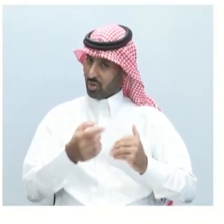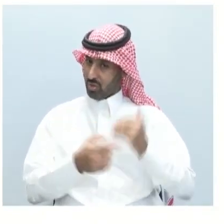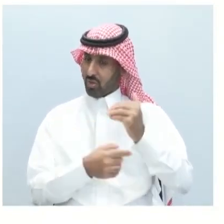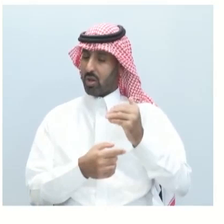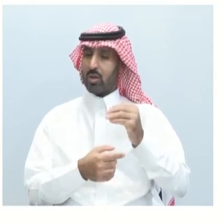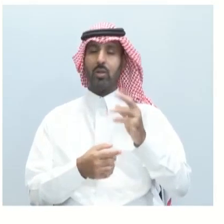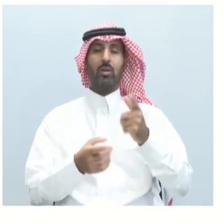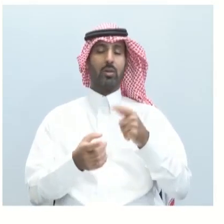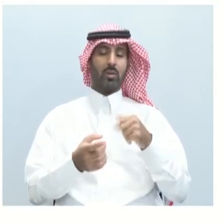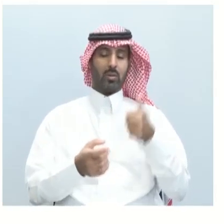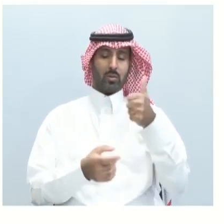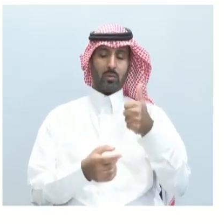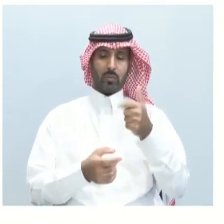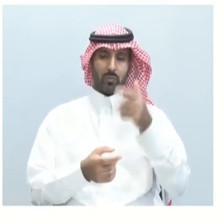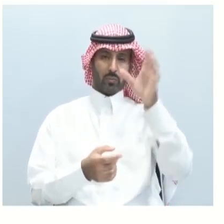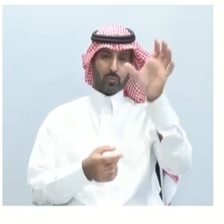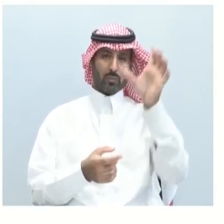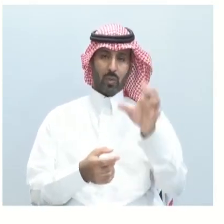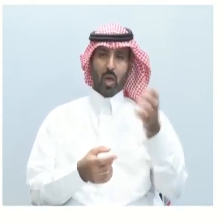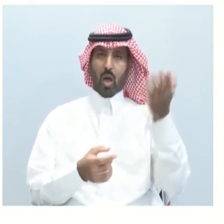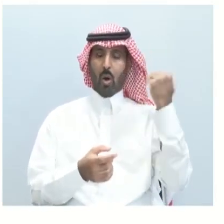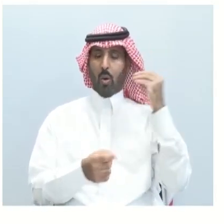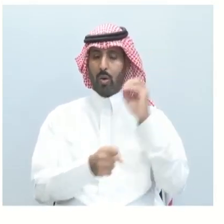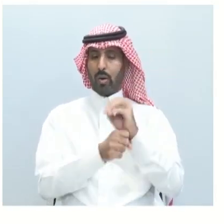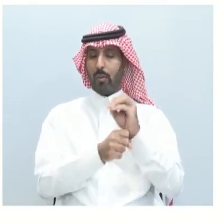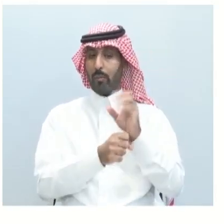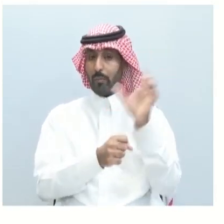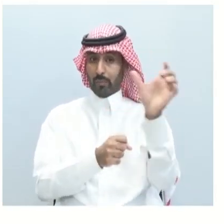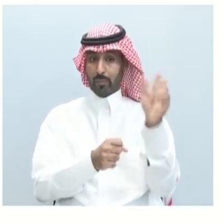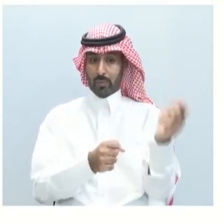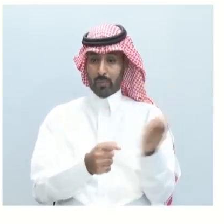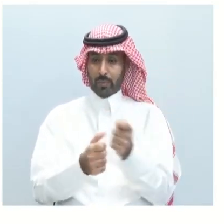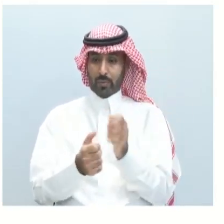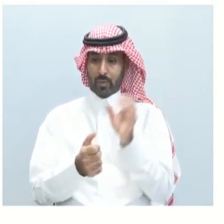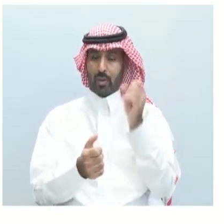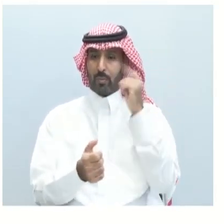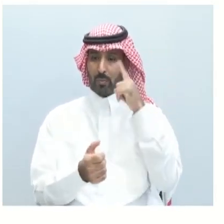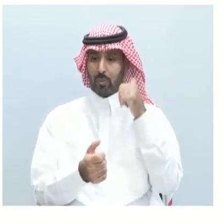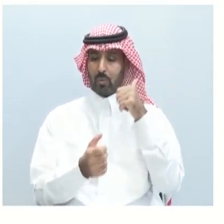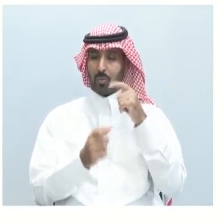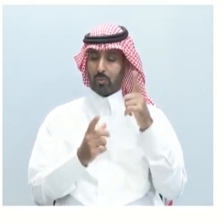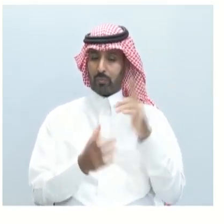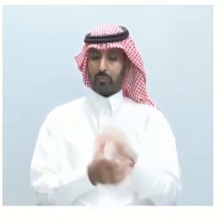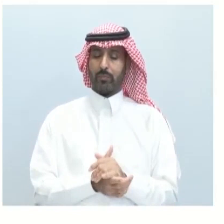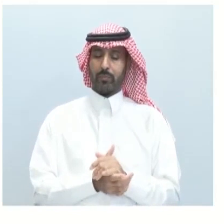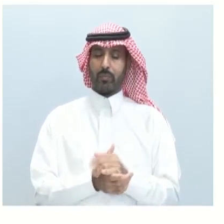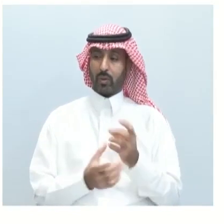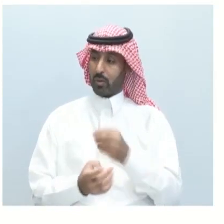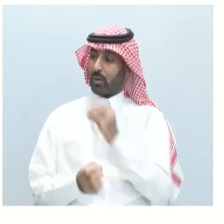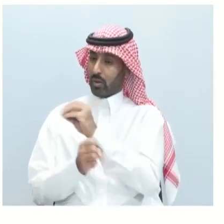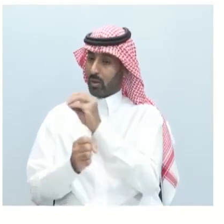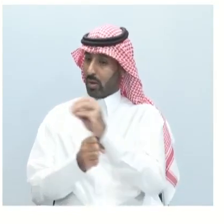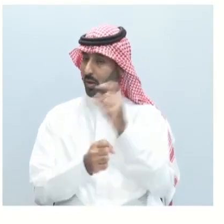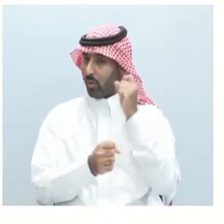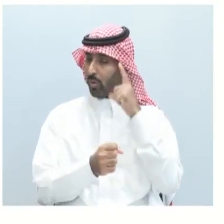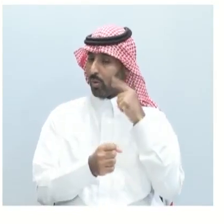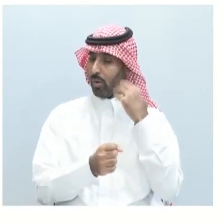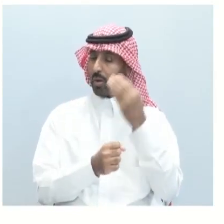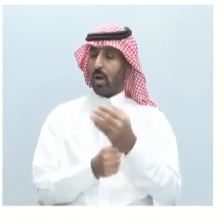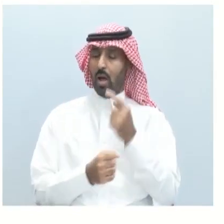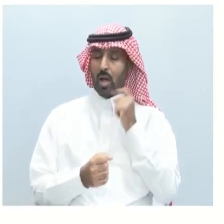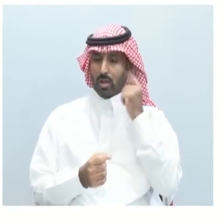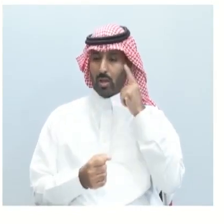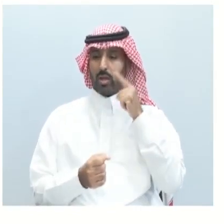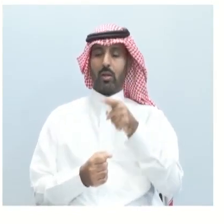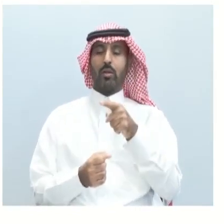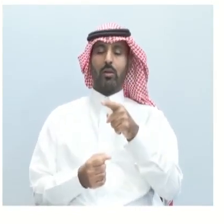phrases and use the words that you learned here in the lesson to give your positive ideas and share your thoughts. For example, I realize